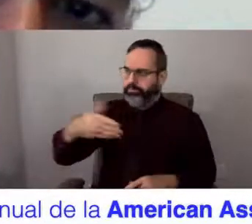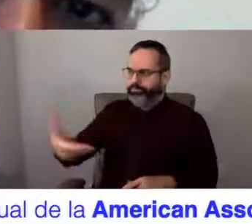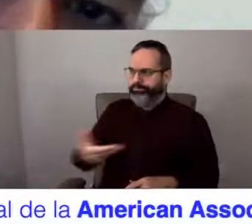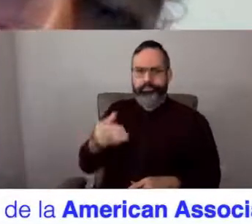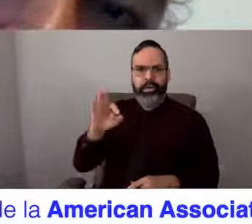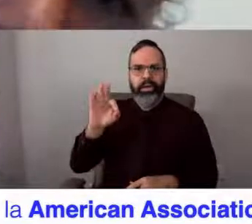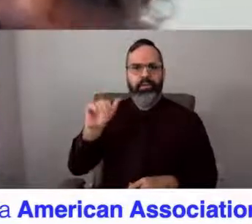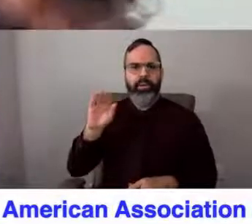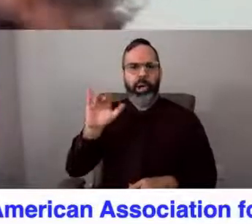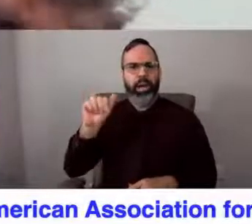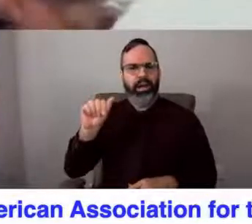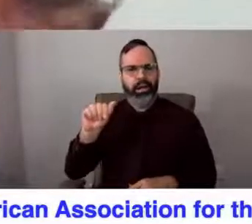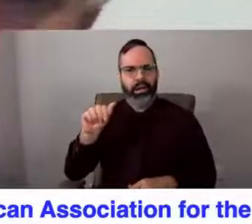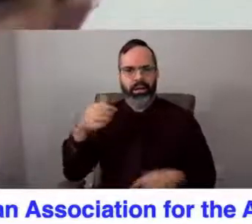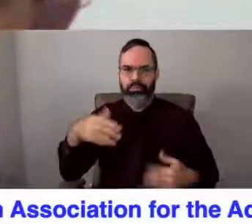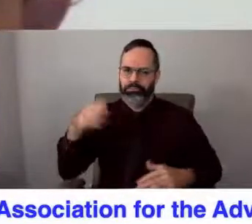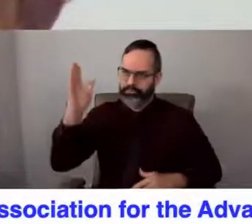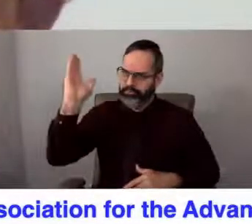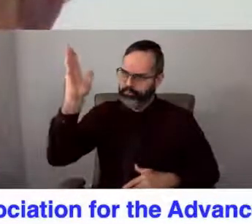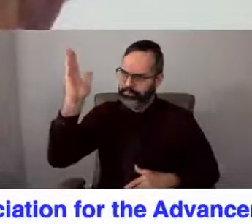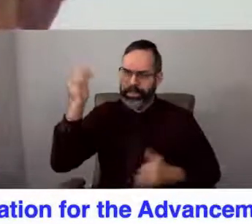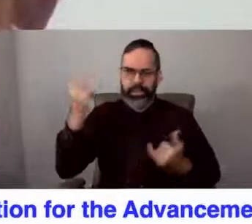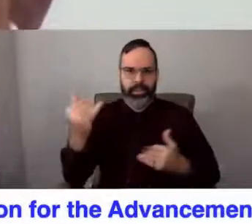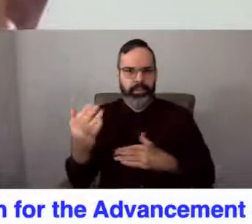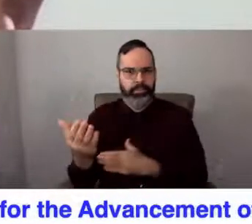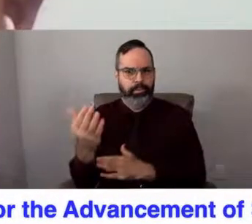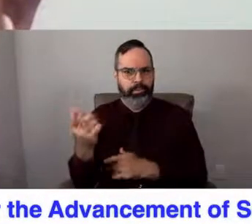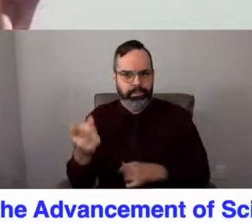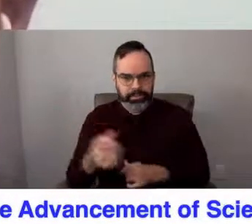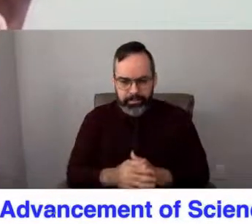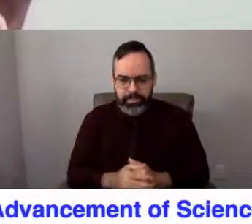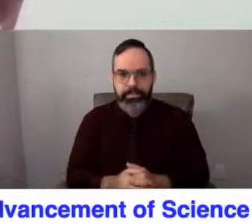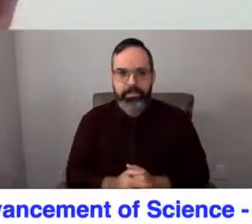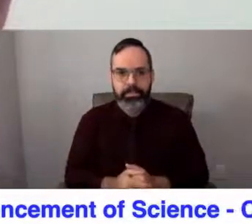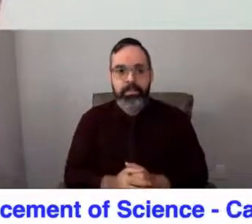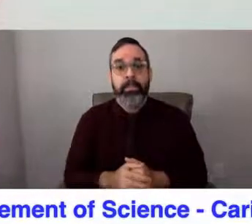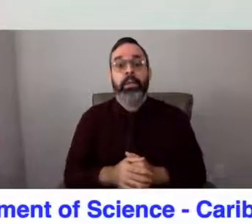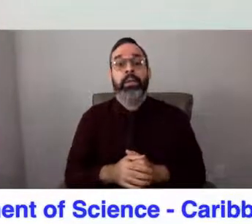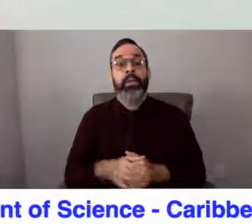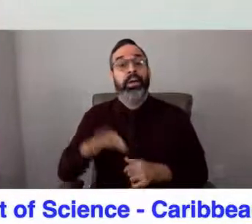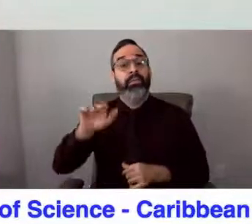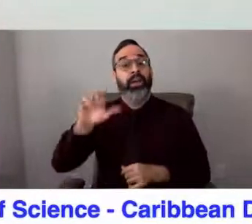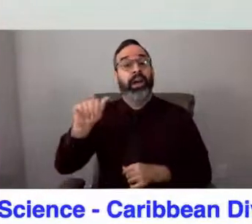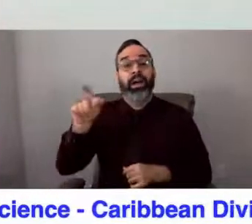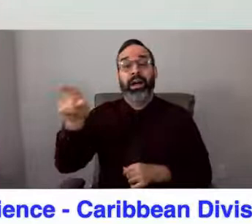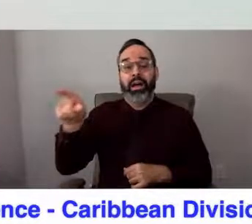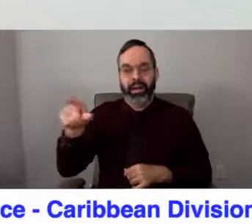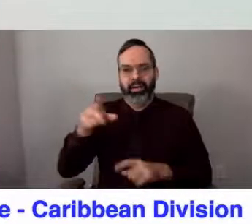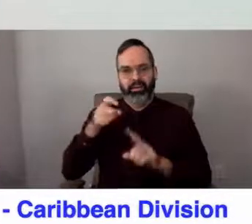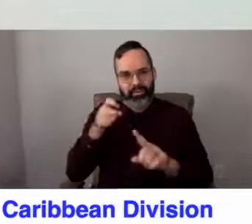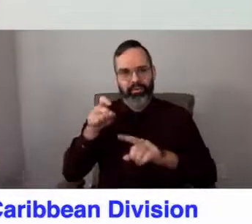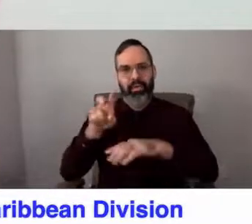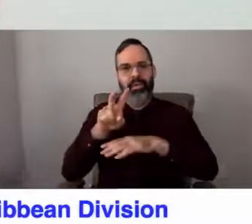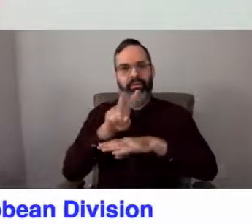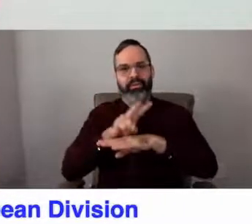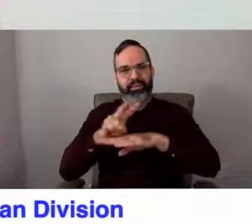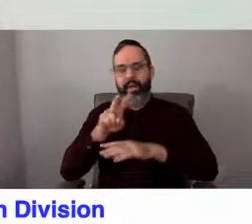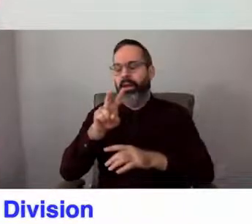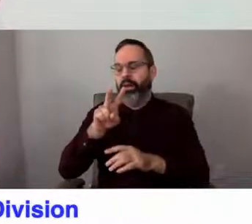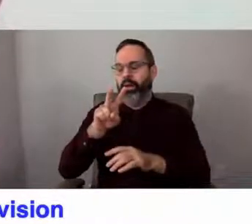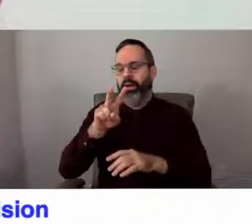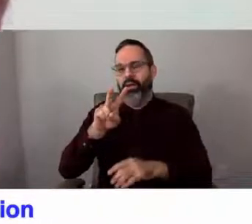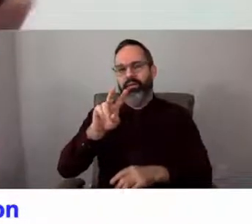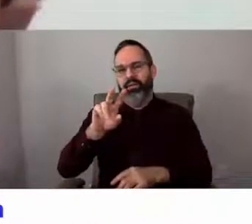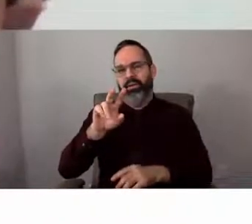main speaker in this first session. Fabiola is a native of Villalba, Puerto Rico. She studied a